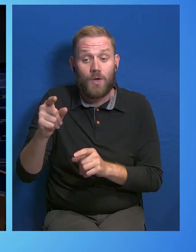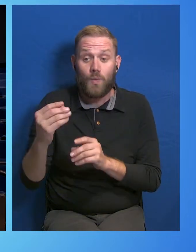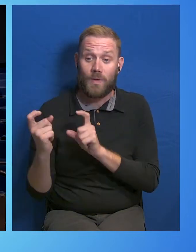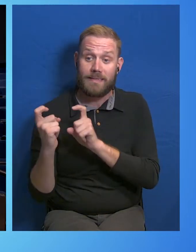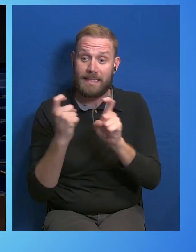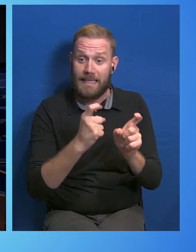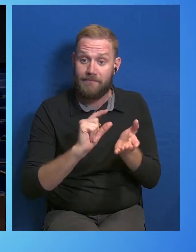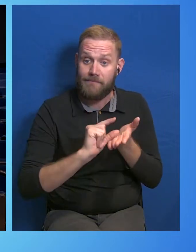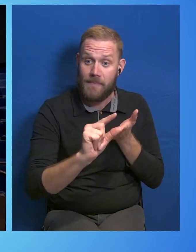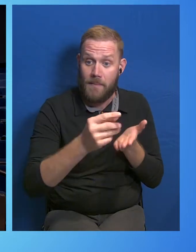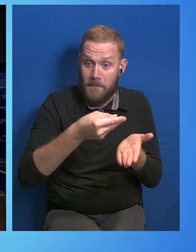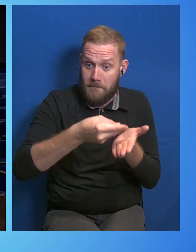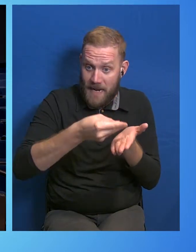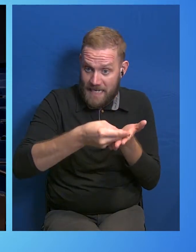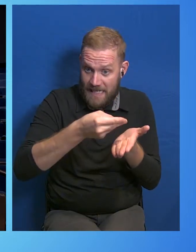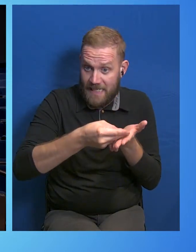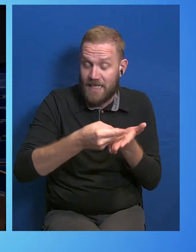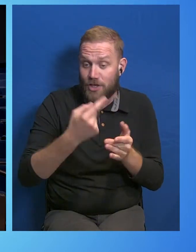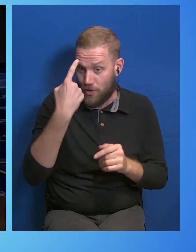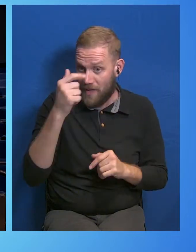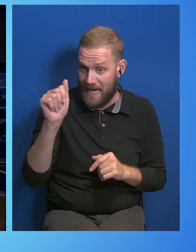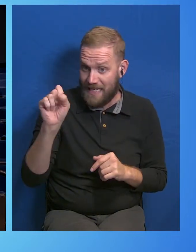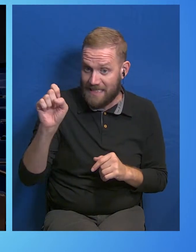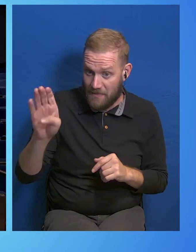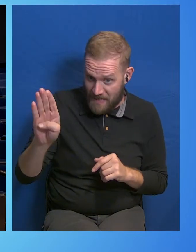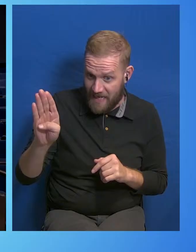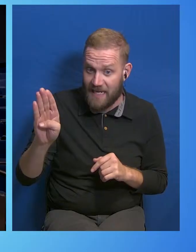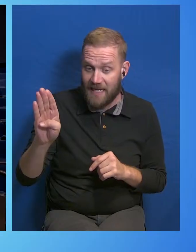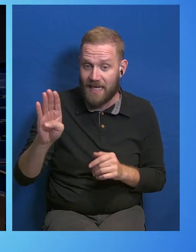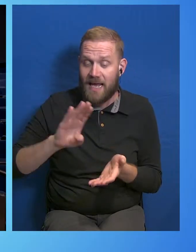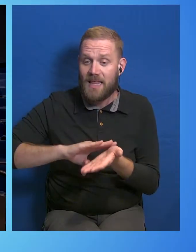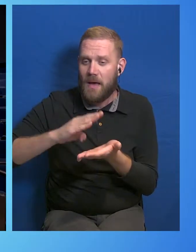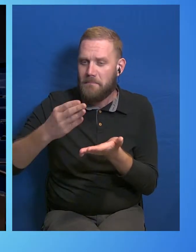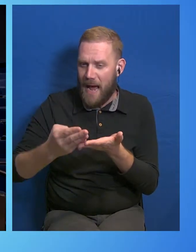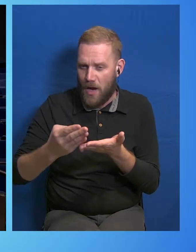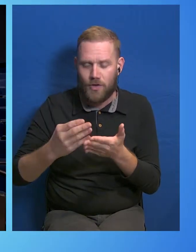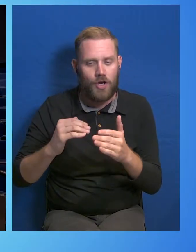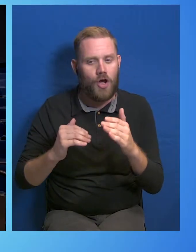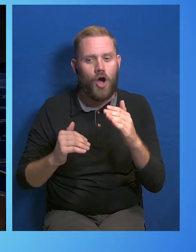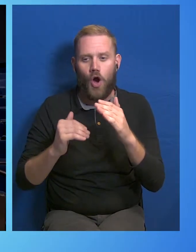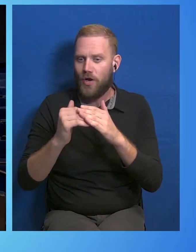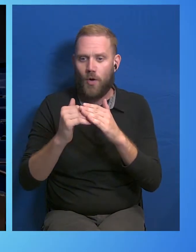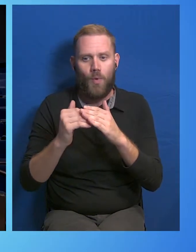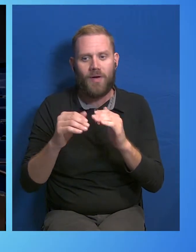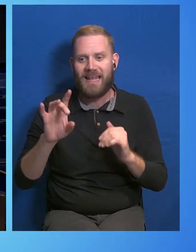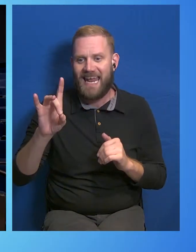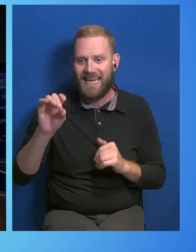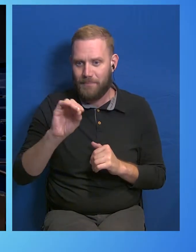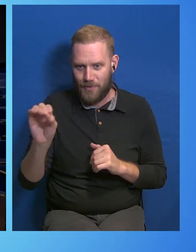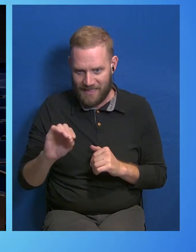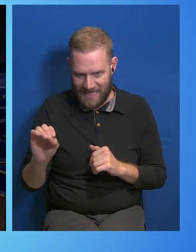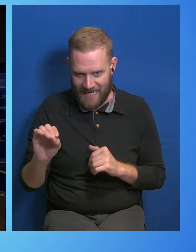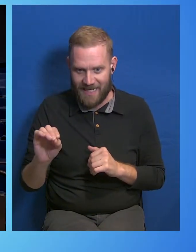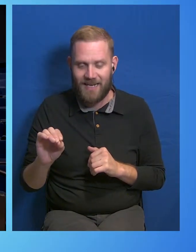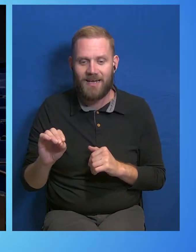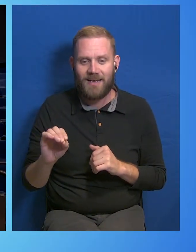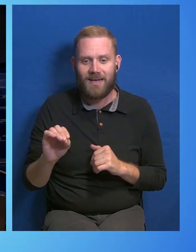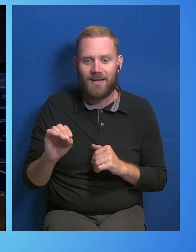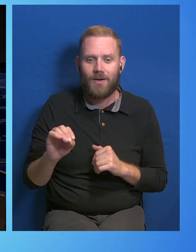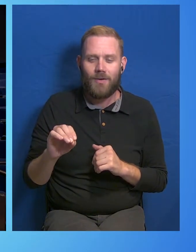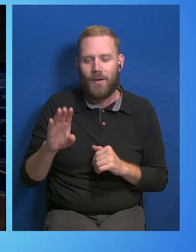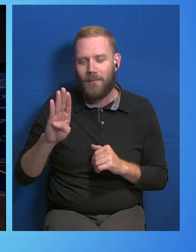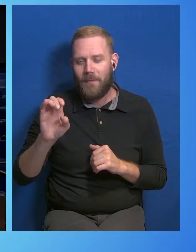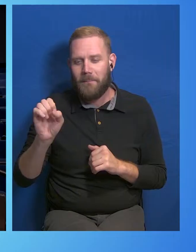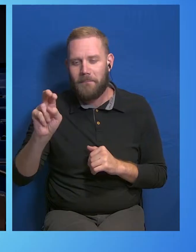appropriation to ASDB in the amount of no more than 80% of a lease to own or a